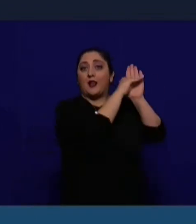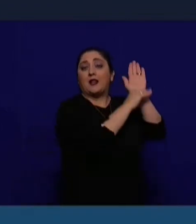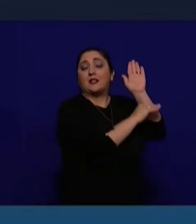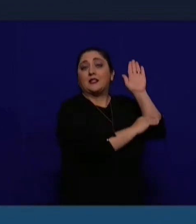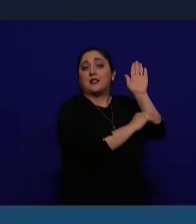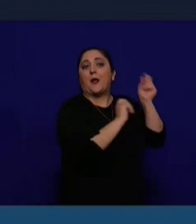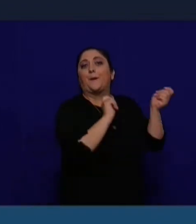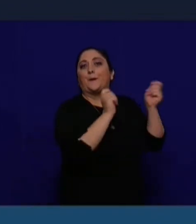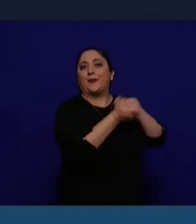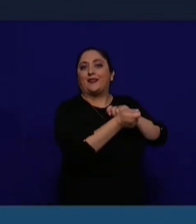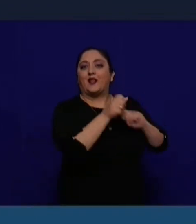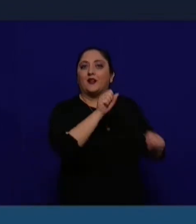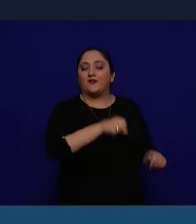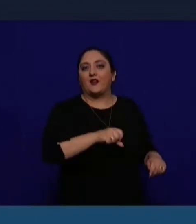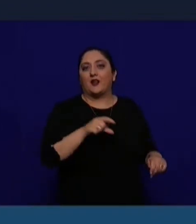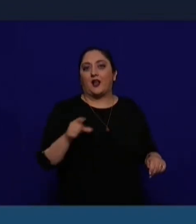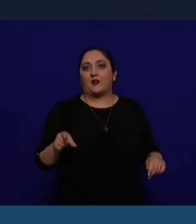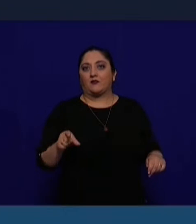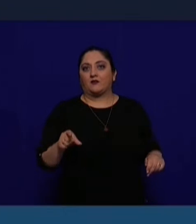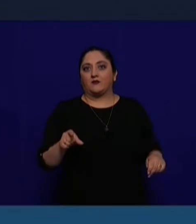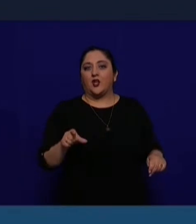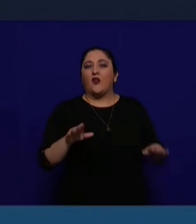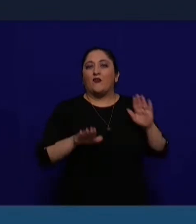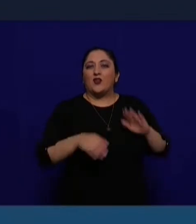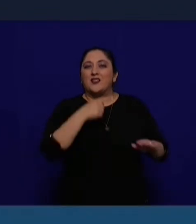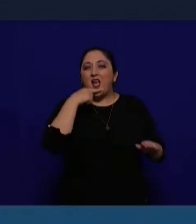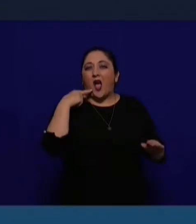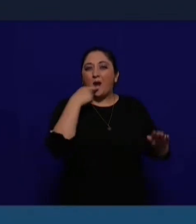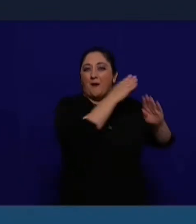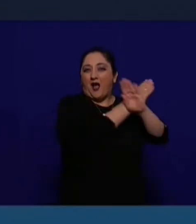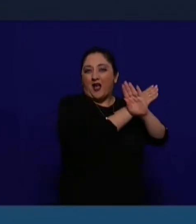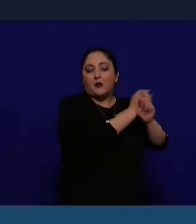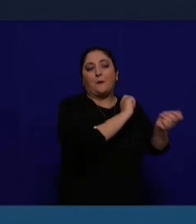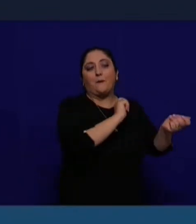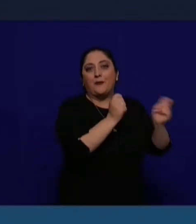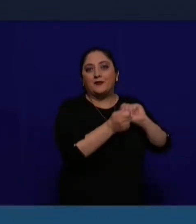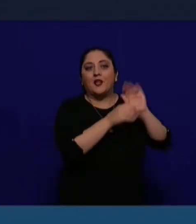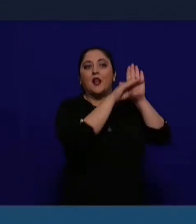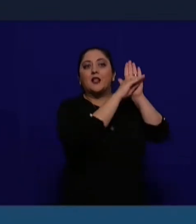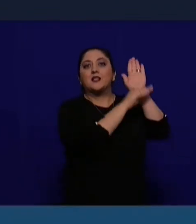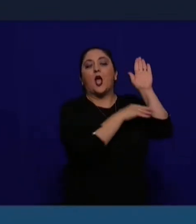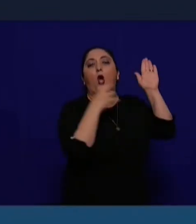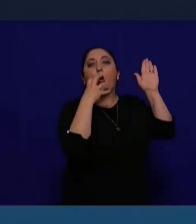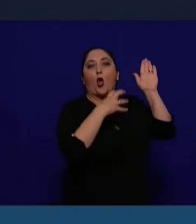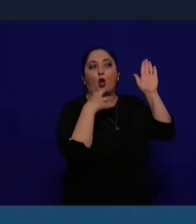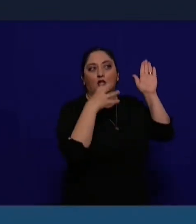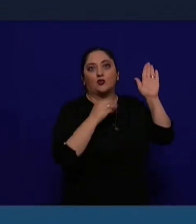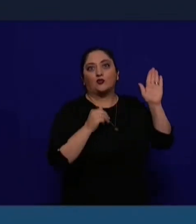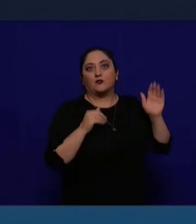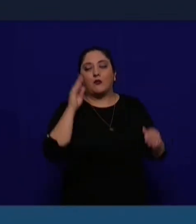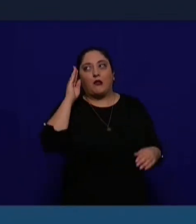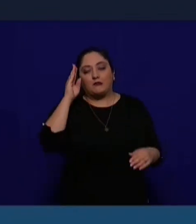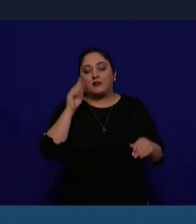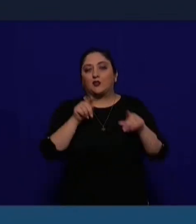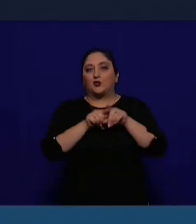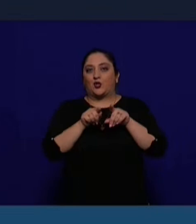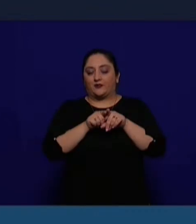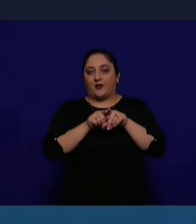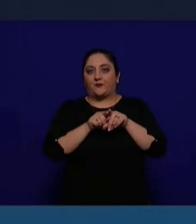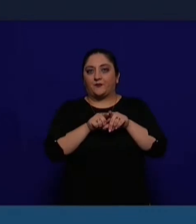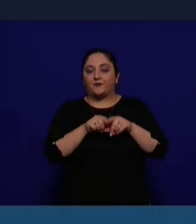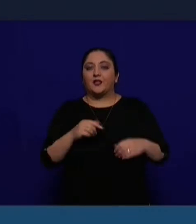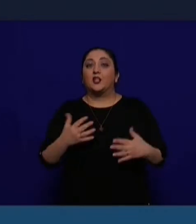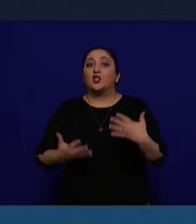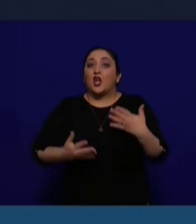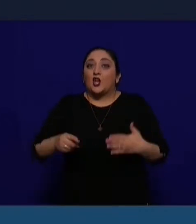jimxu għal pereżempju amber zone. Xi ħaġa li qiegħda issa tiġi diskussa anke f'livell ta' Unjoni